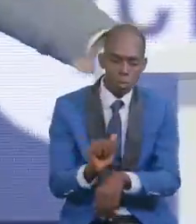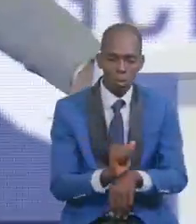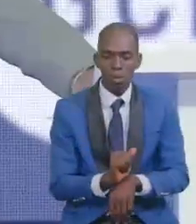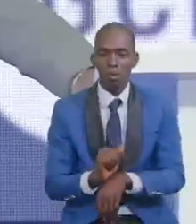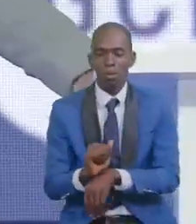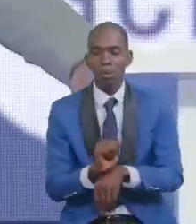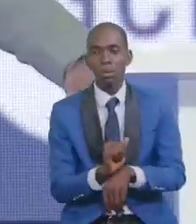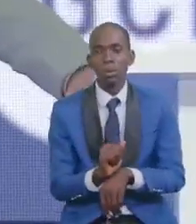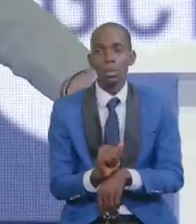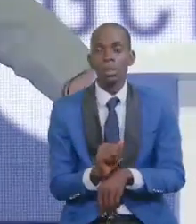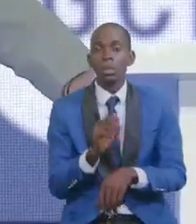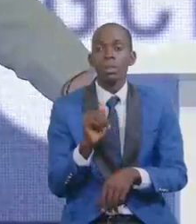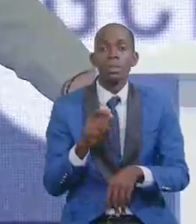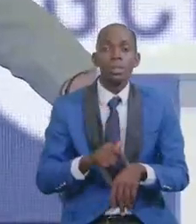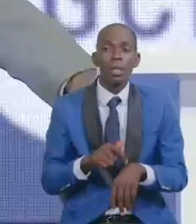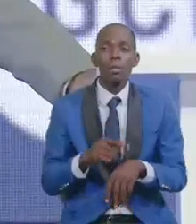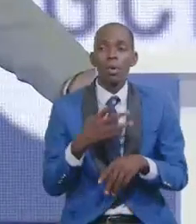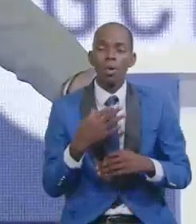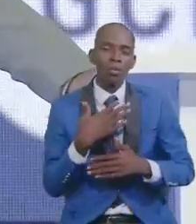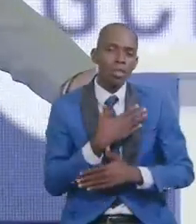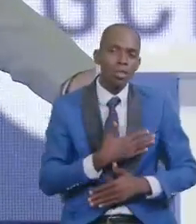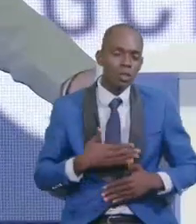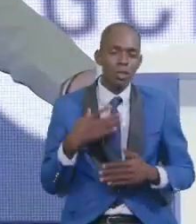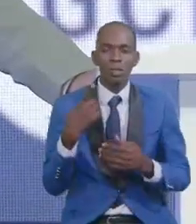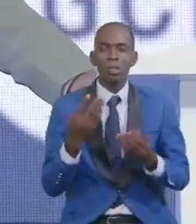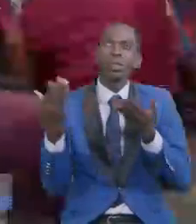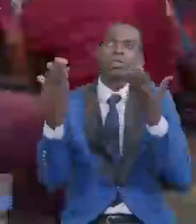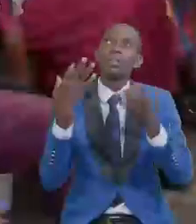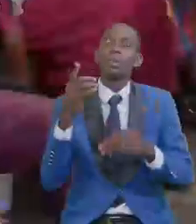a time of enjoying the service of God has come in your life.